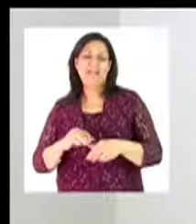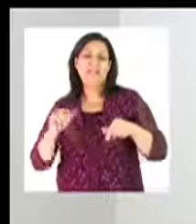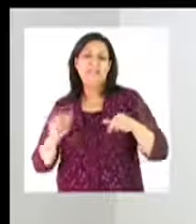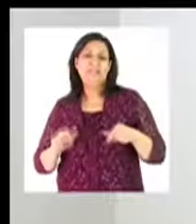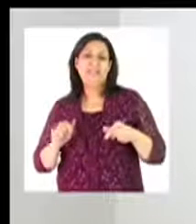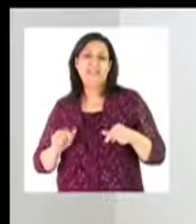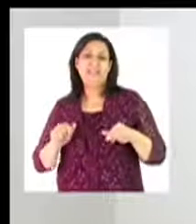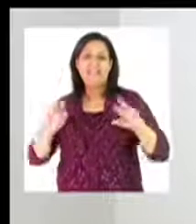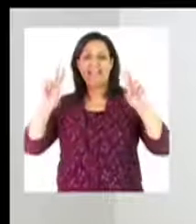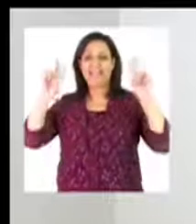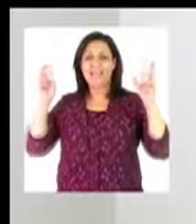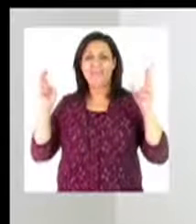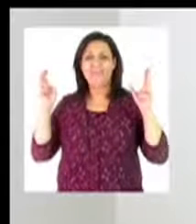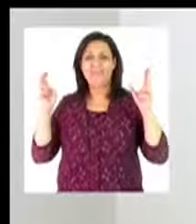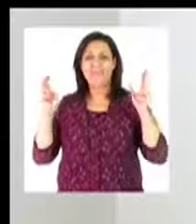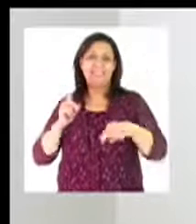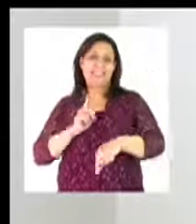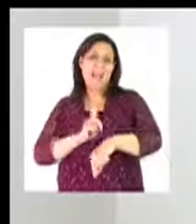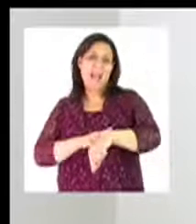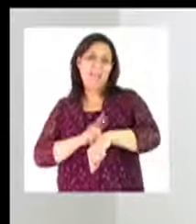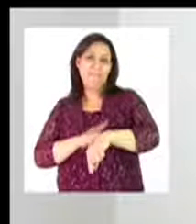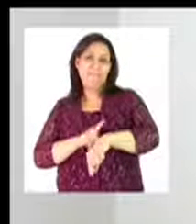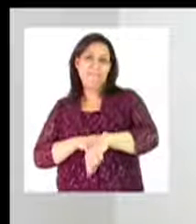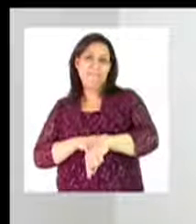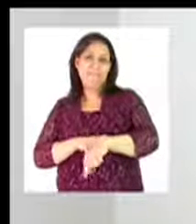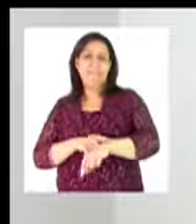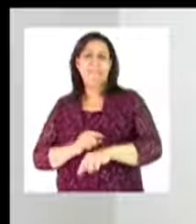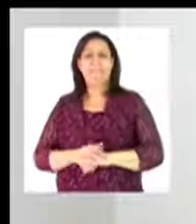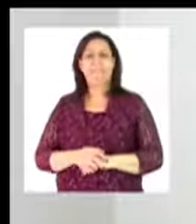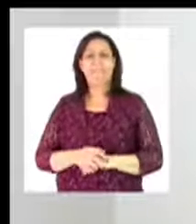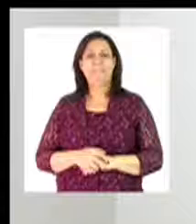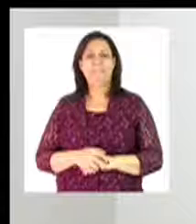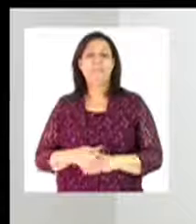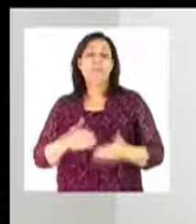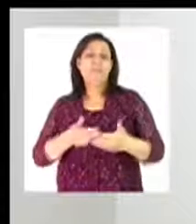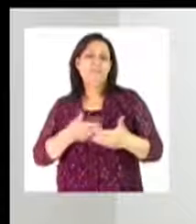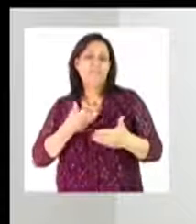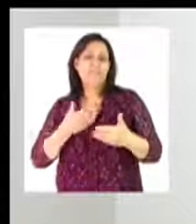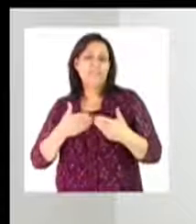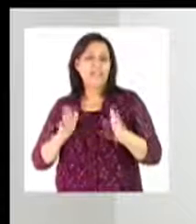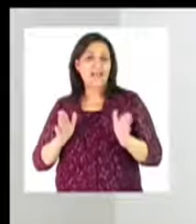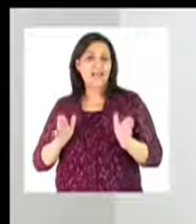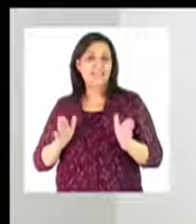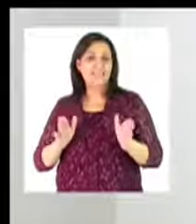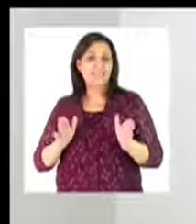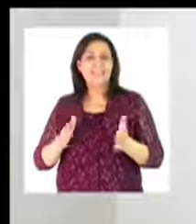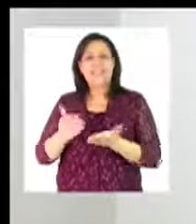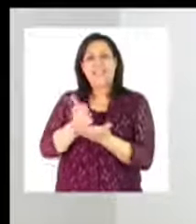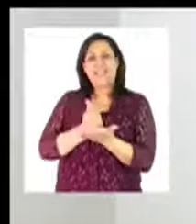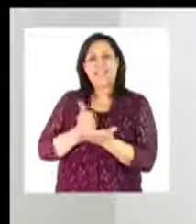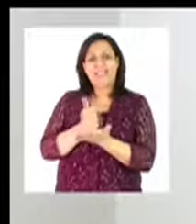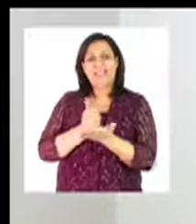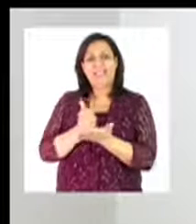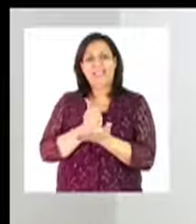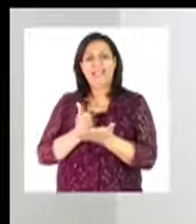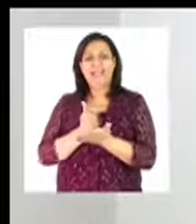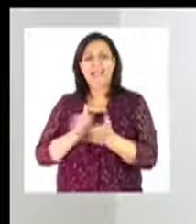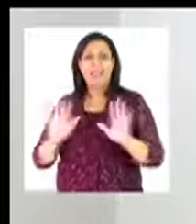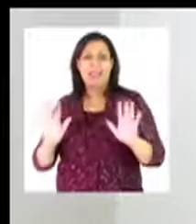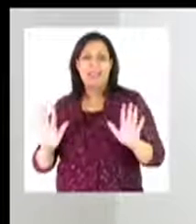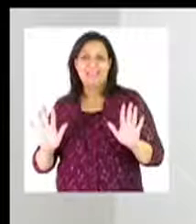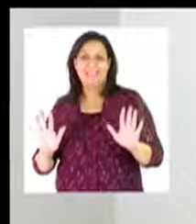Today's theme is time. Now, before we begin, let's sanitize our